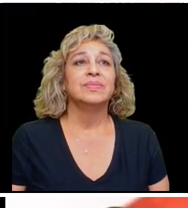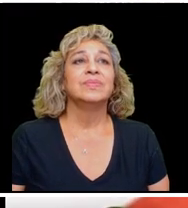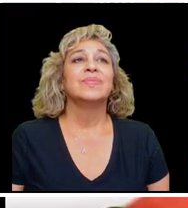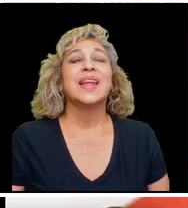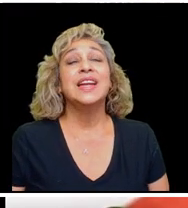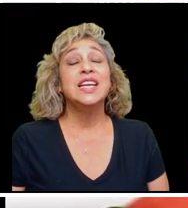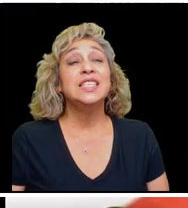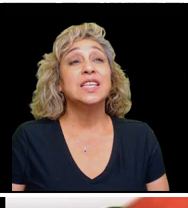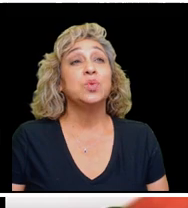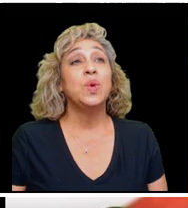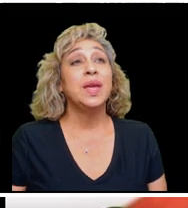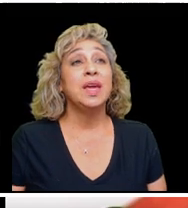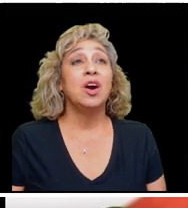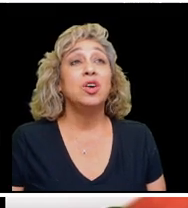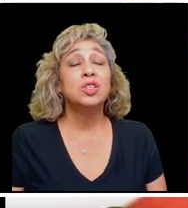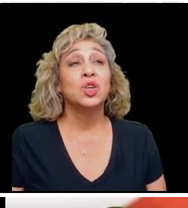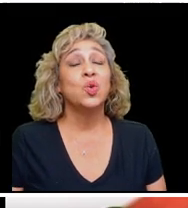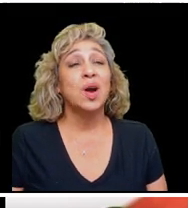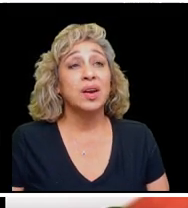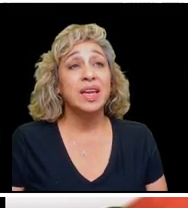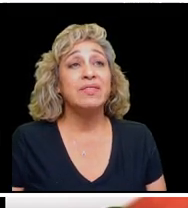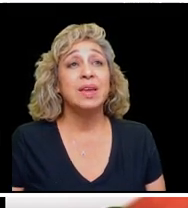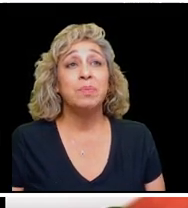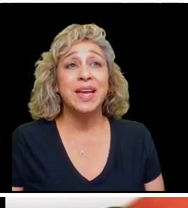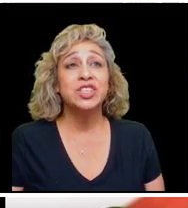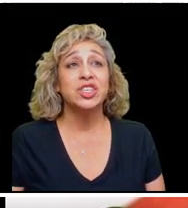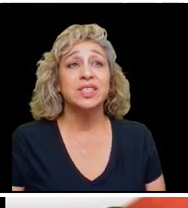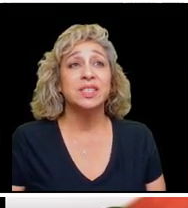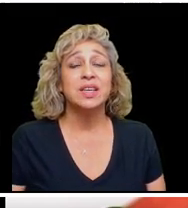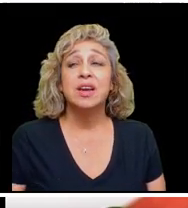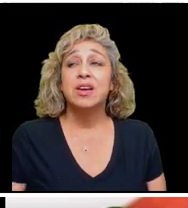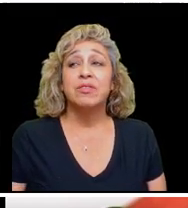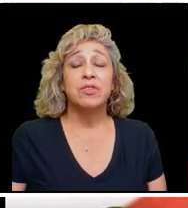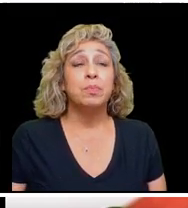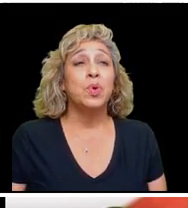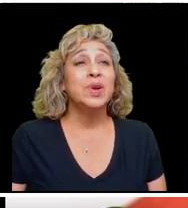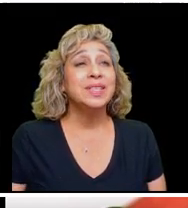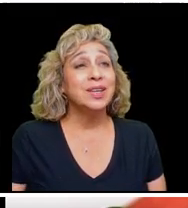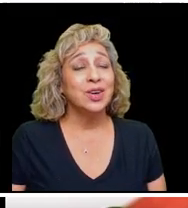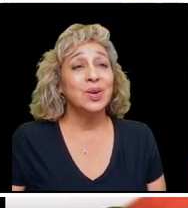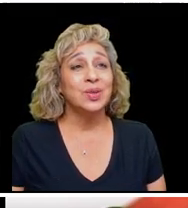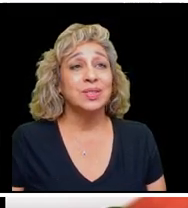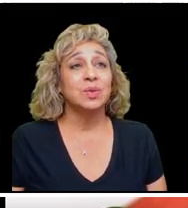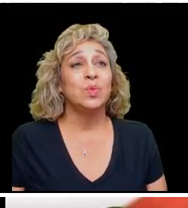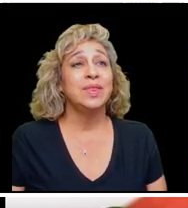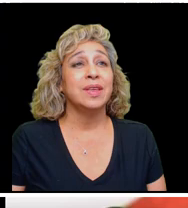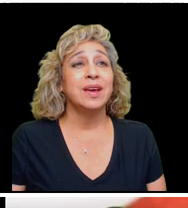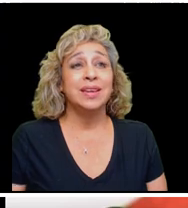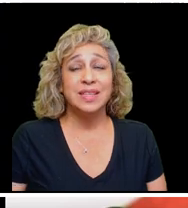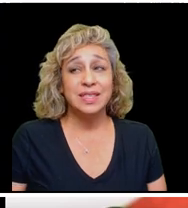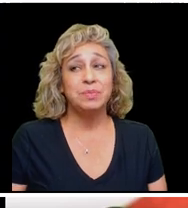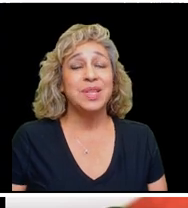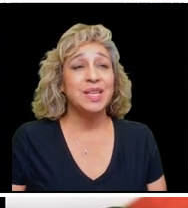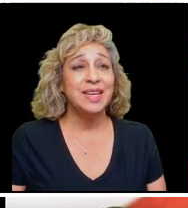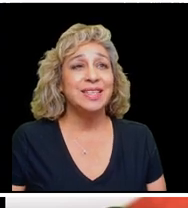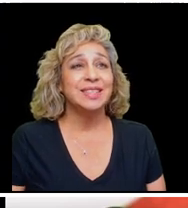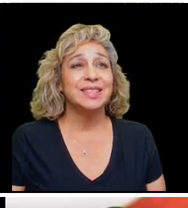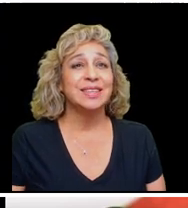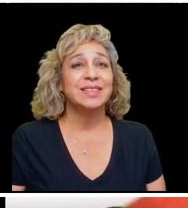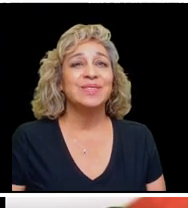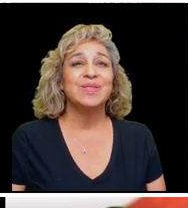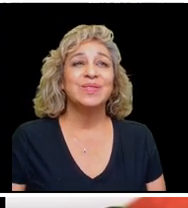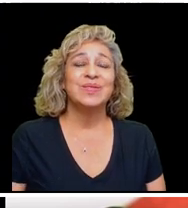and he says we also are giving pensions for boys and girls with disabilities